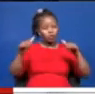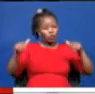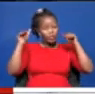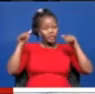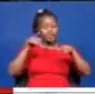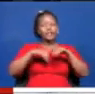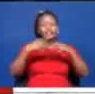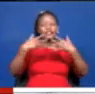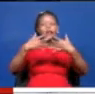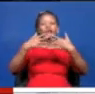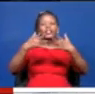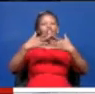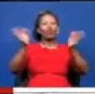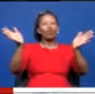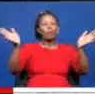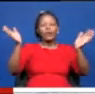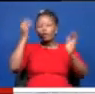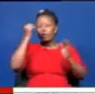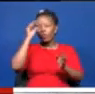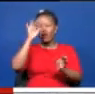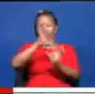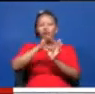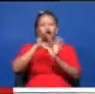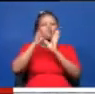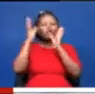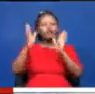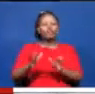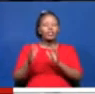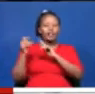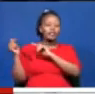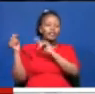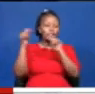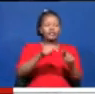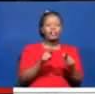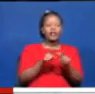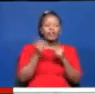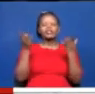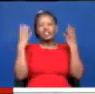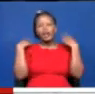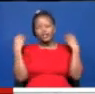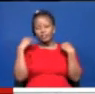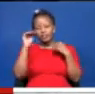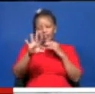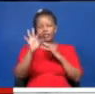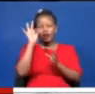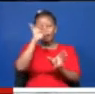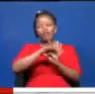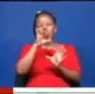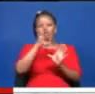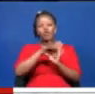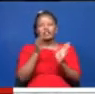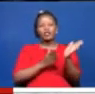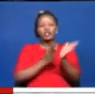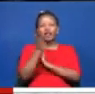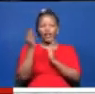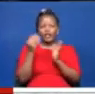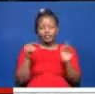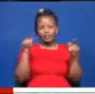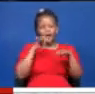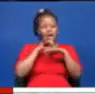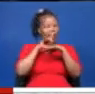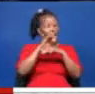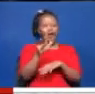open so that the voters can be able to exercise their voting rights as early as